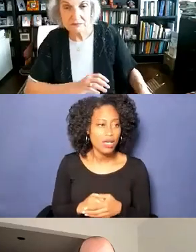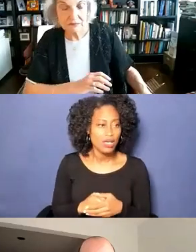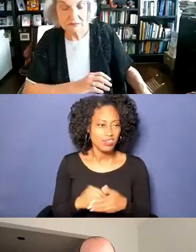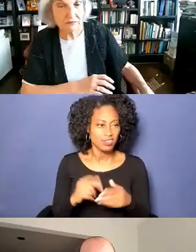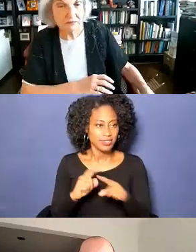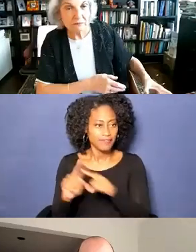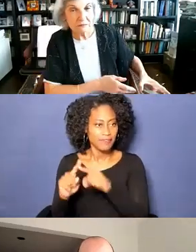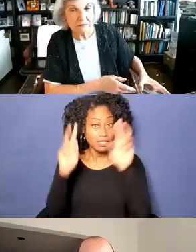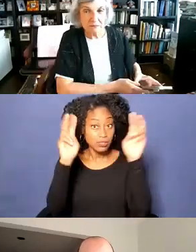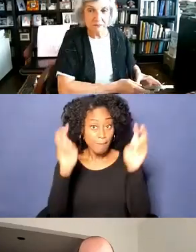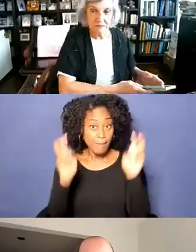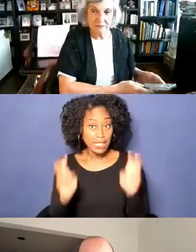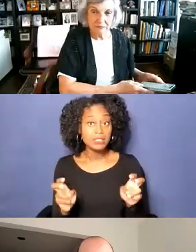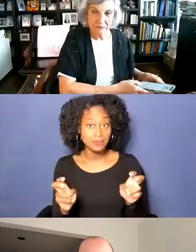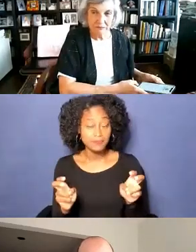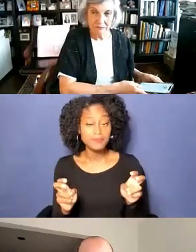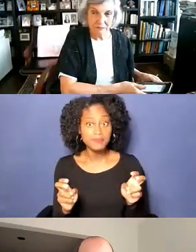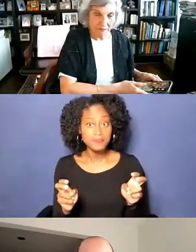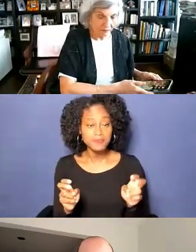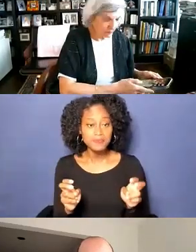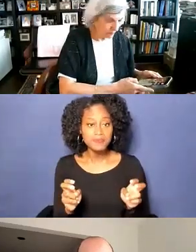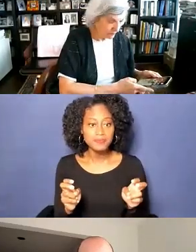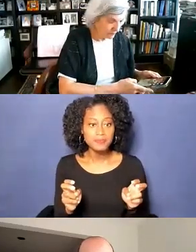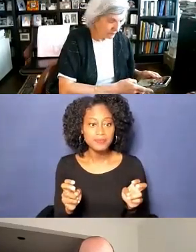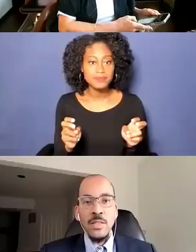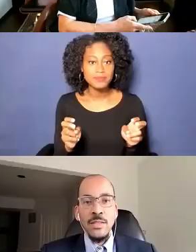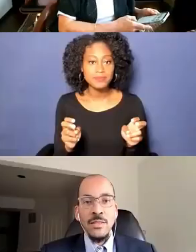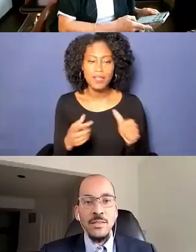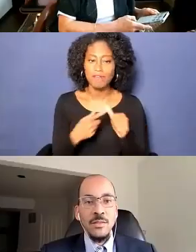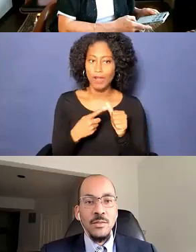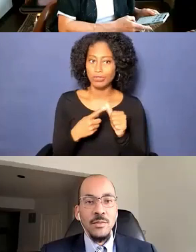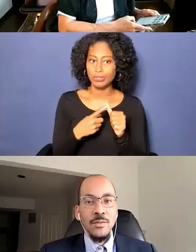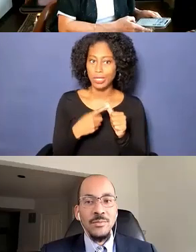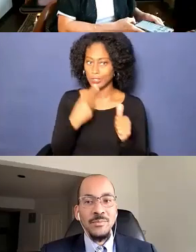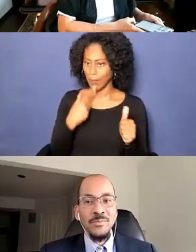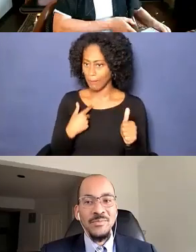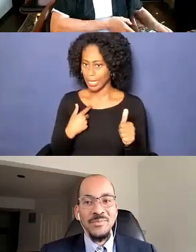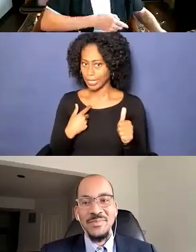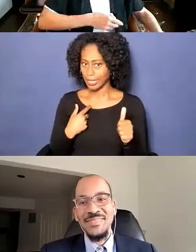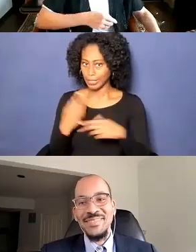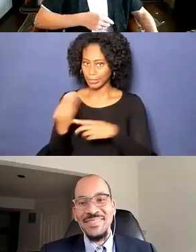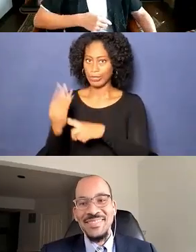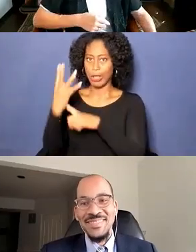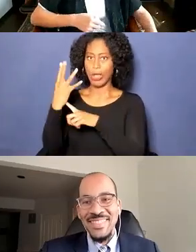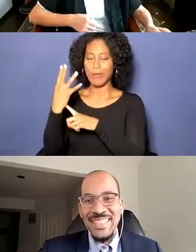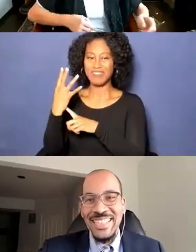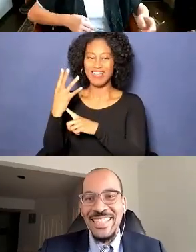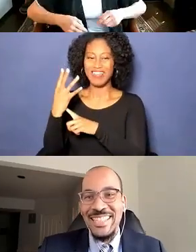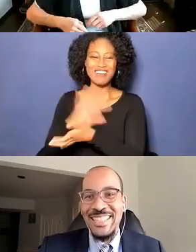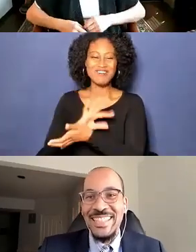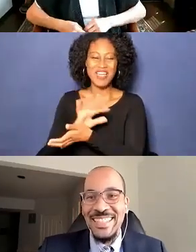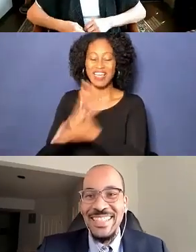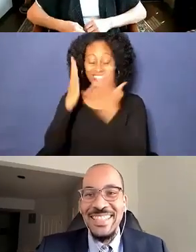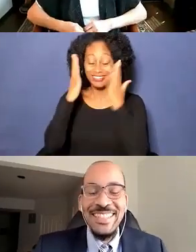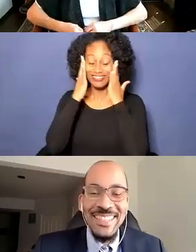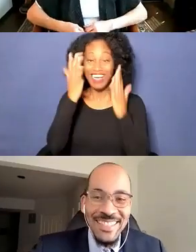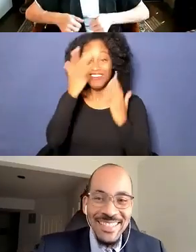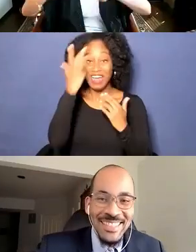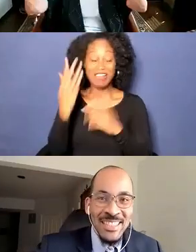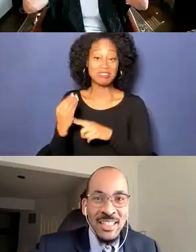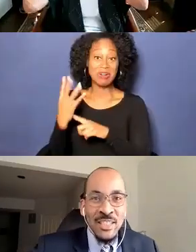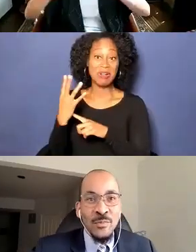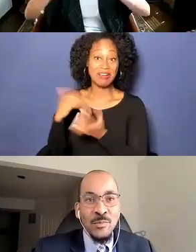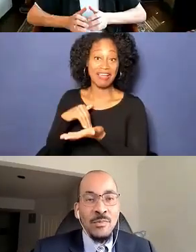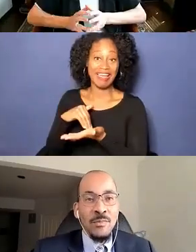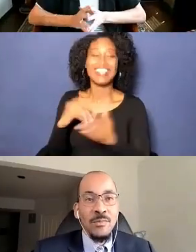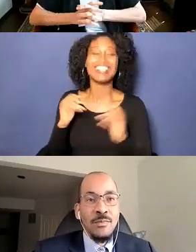are that are, okay, at first I was told to turn off my video. Now I can put it on. Right.